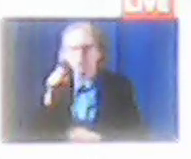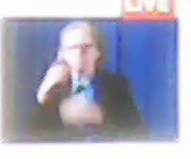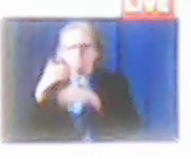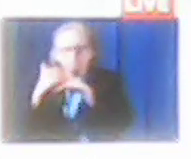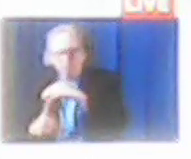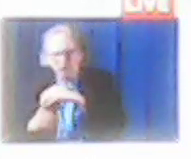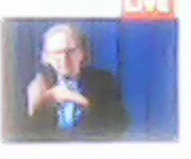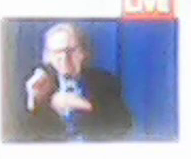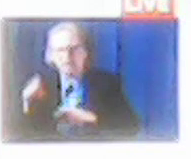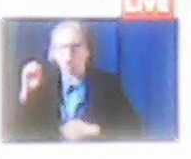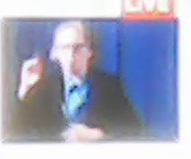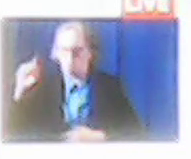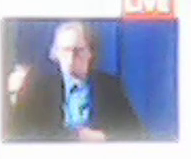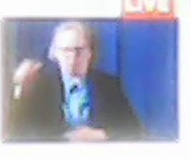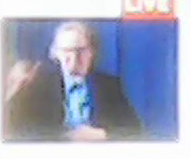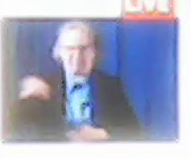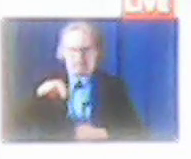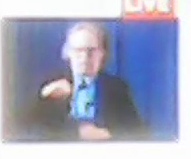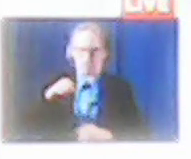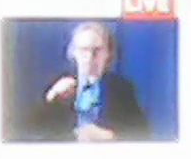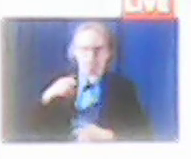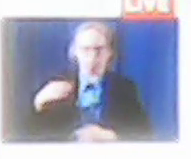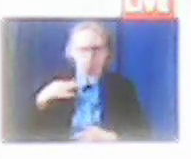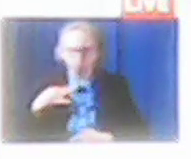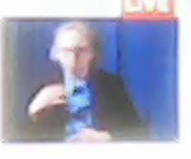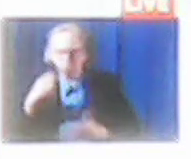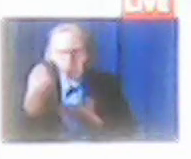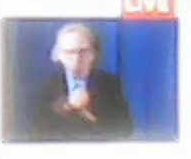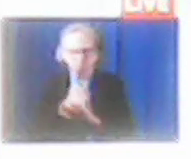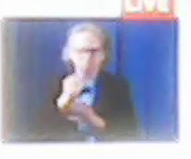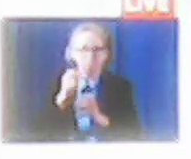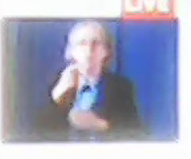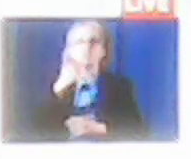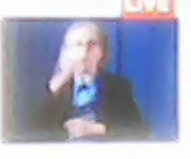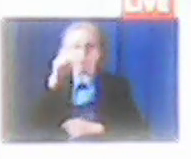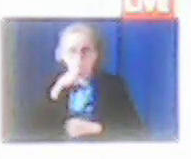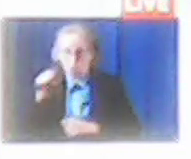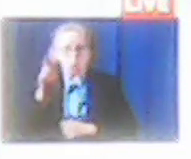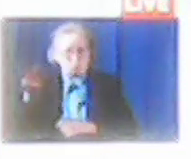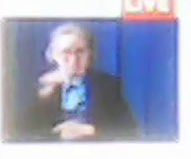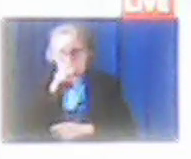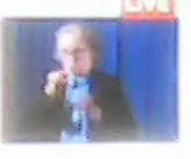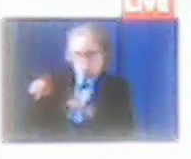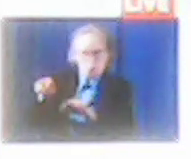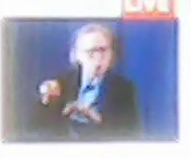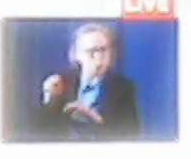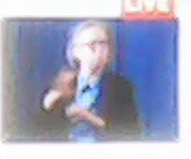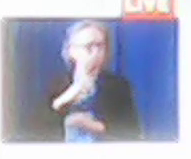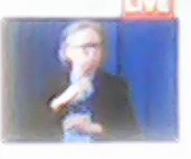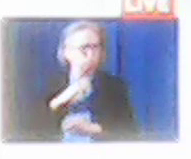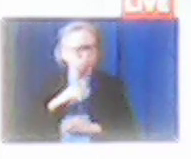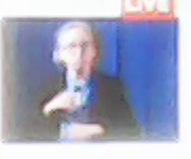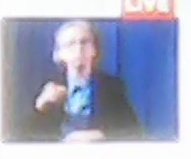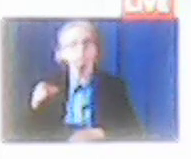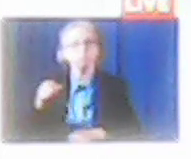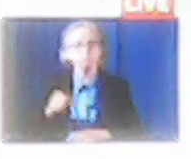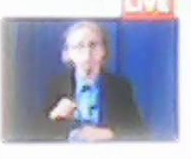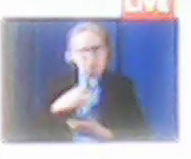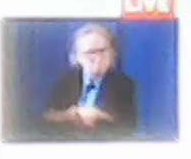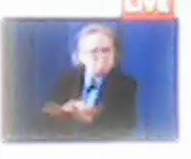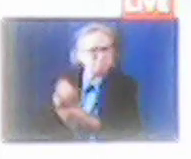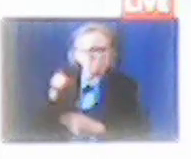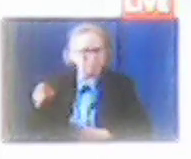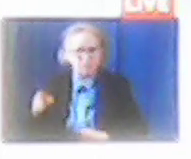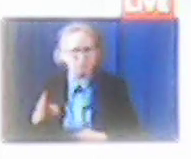On coronavirus.ohio.gov, under our checklist station, you'll find some resources about donating plasma.